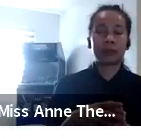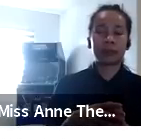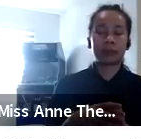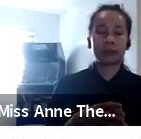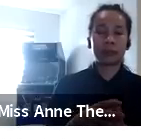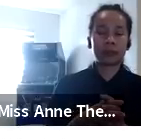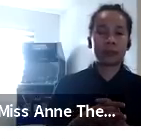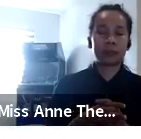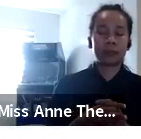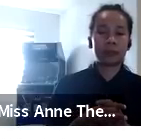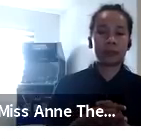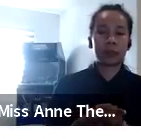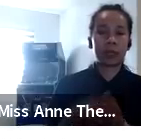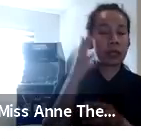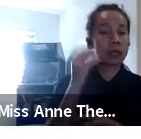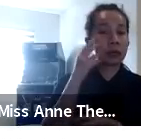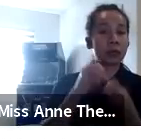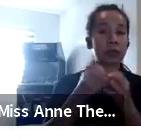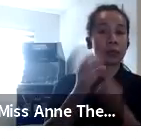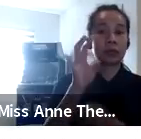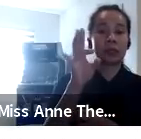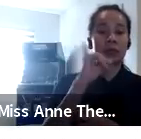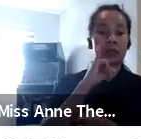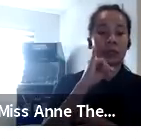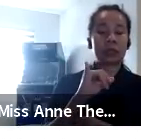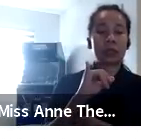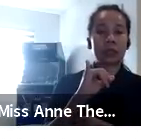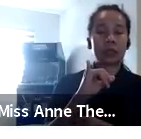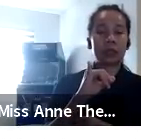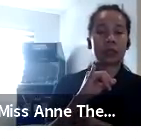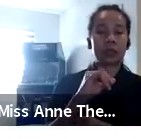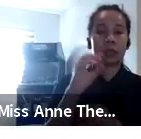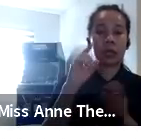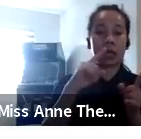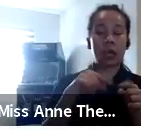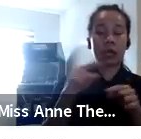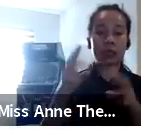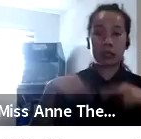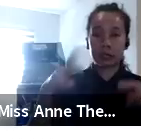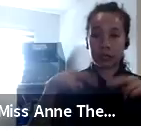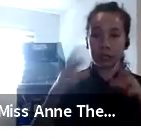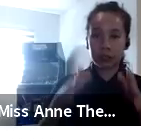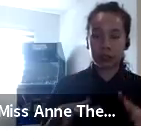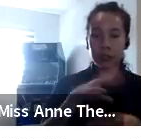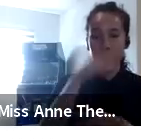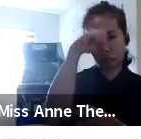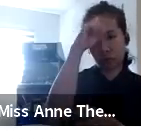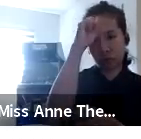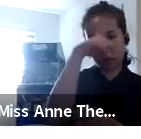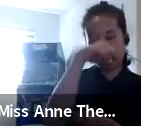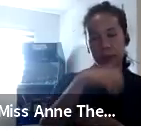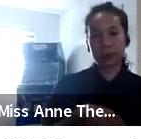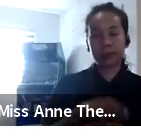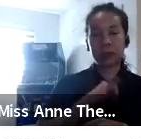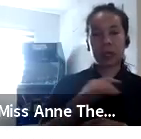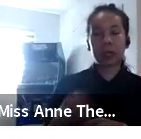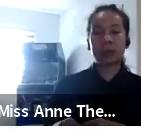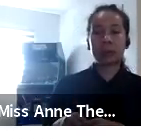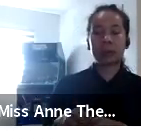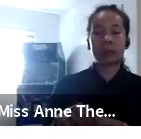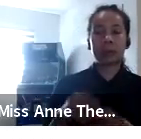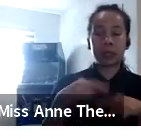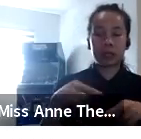Experience number 7 is as a researcher and a scholar. I'm an associate researcher at